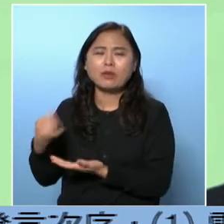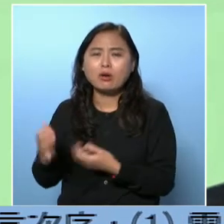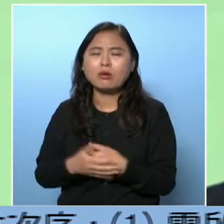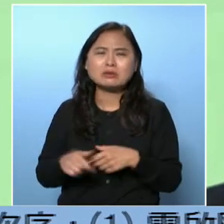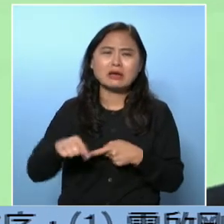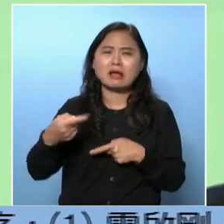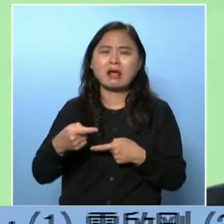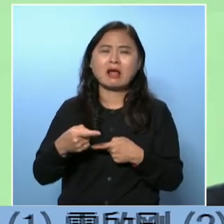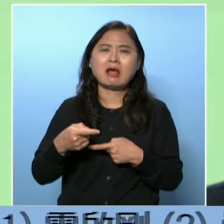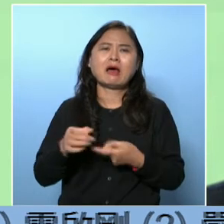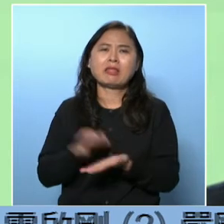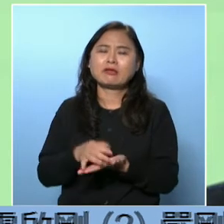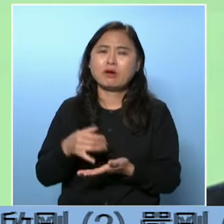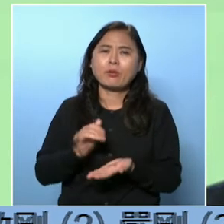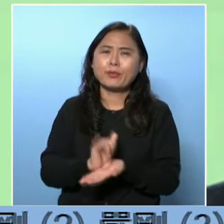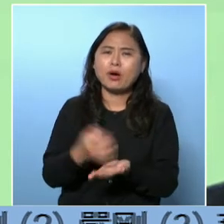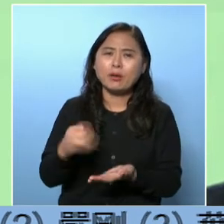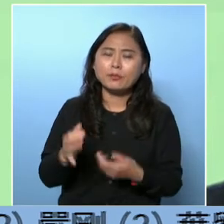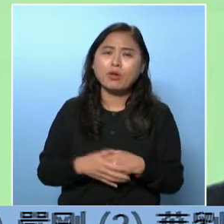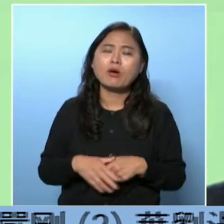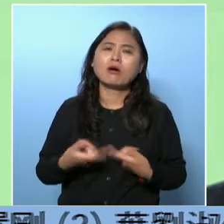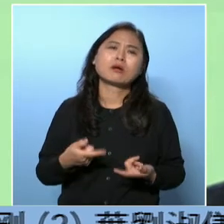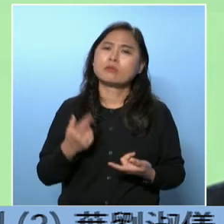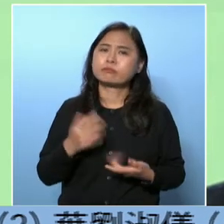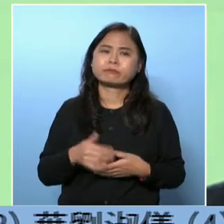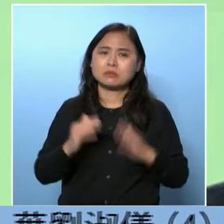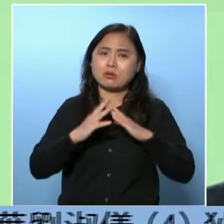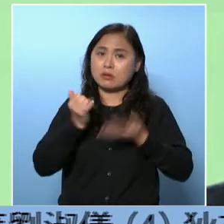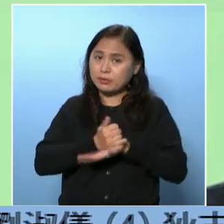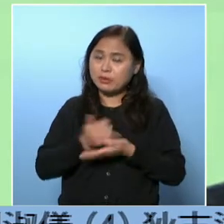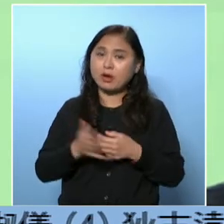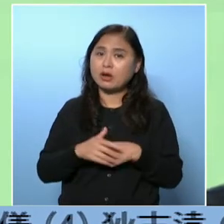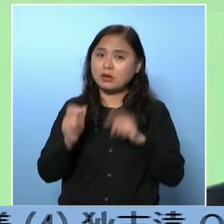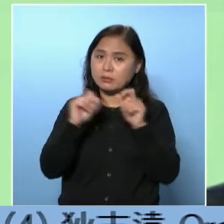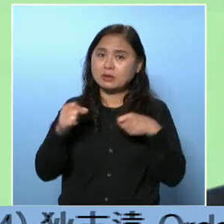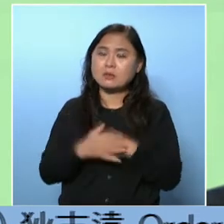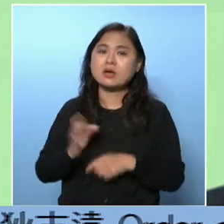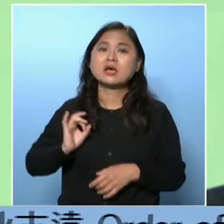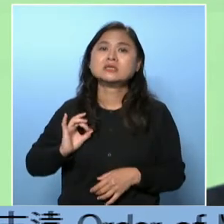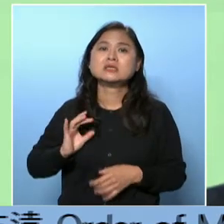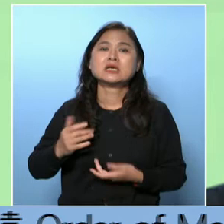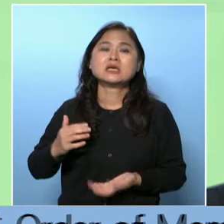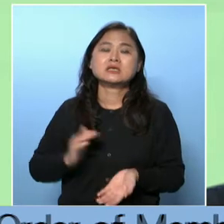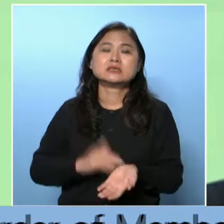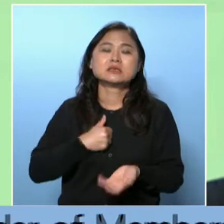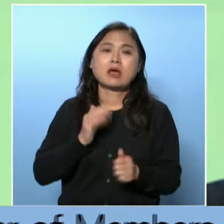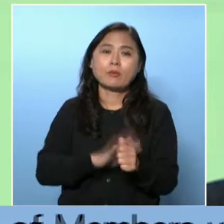have been able to go to the hospitals, or for they might not have been able to go to the isolation center. So we can also ask the private doctors to